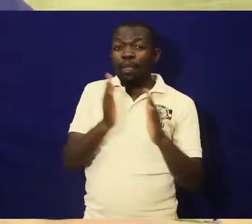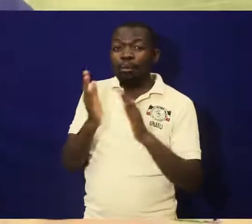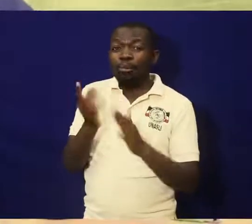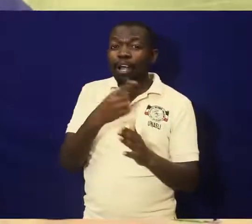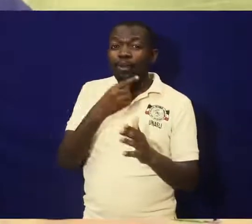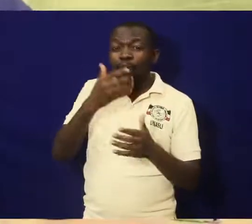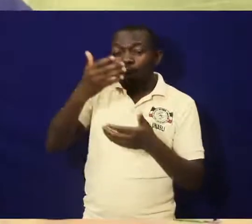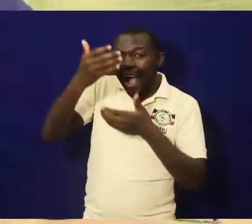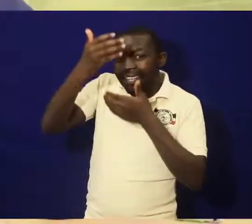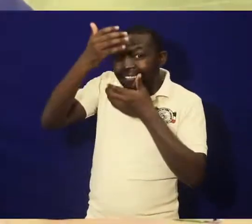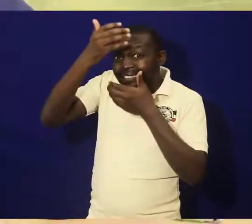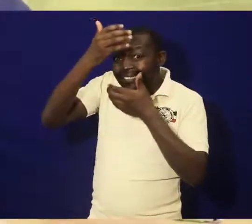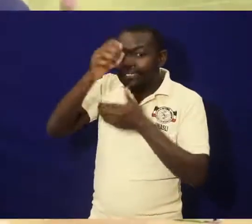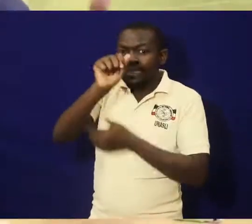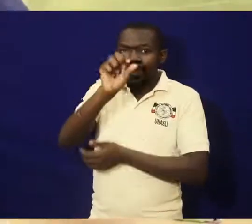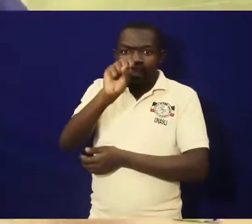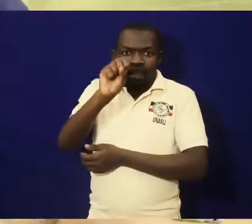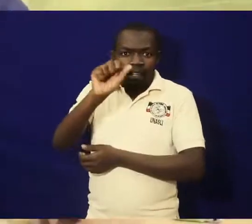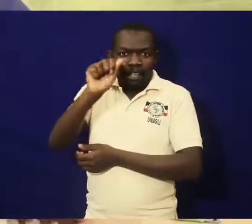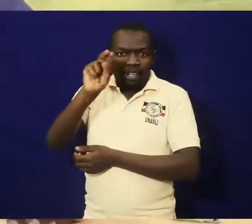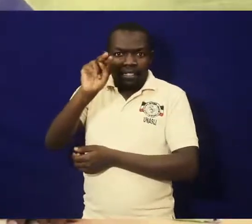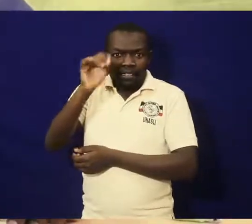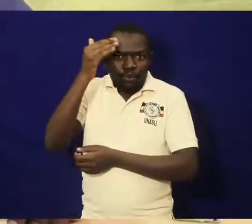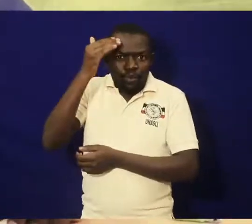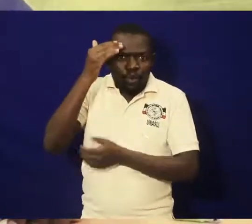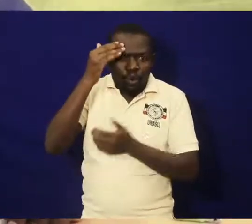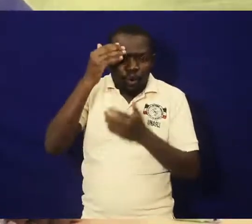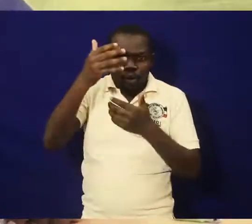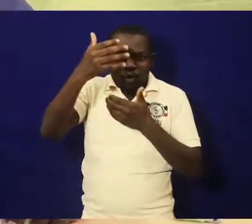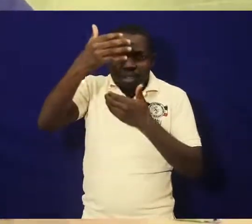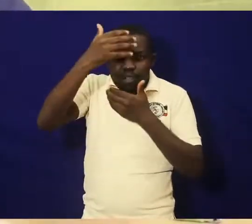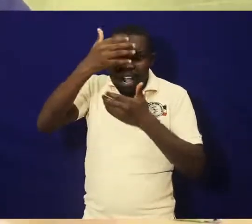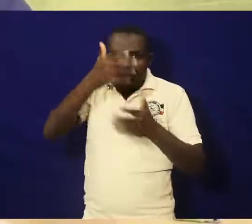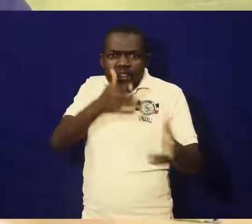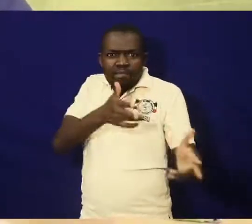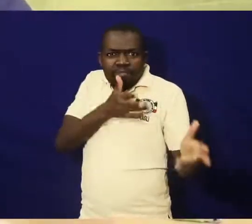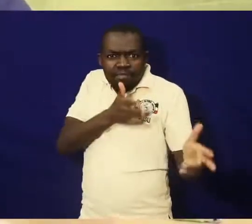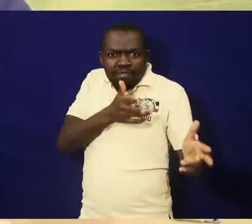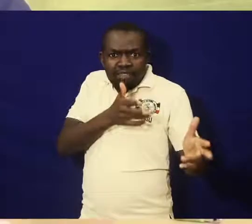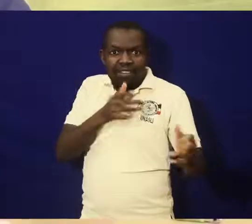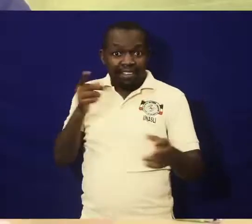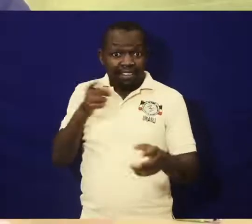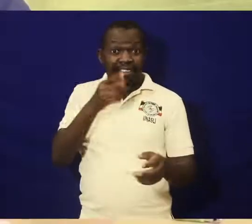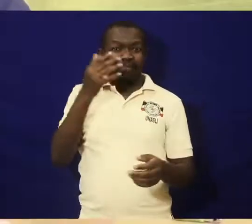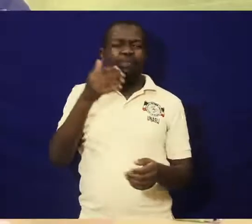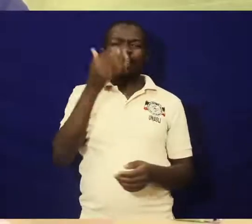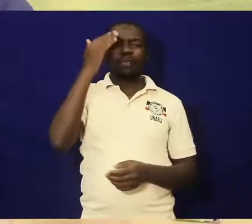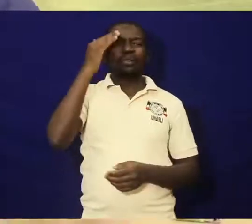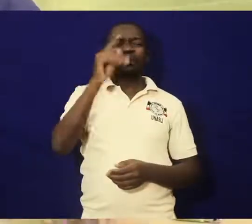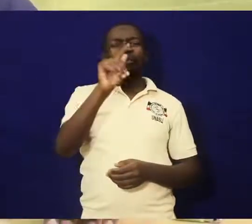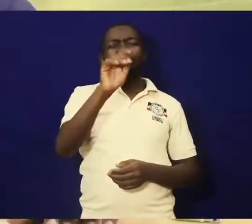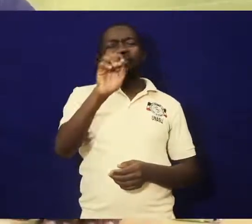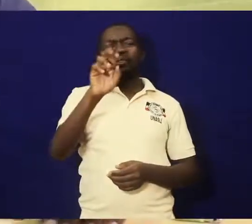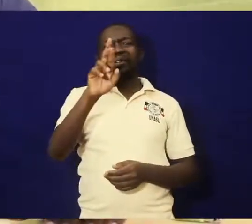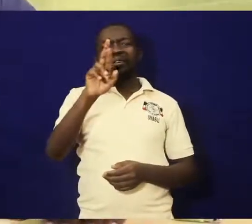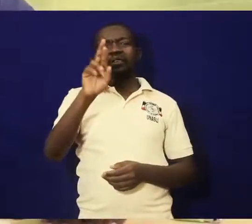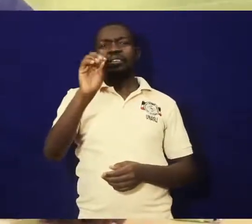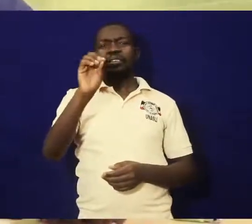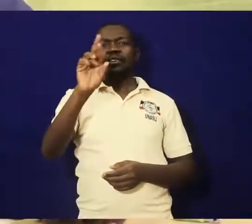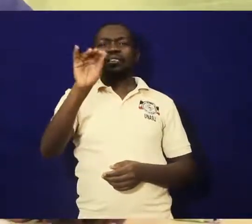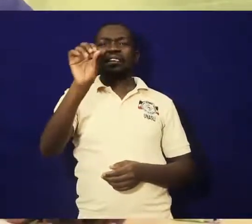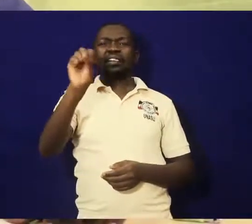group. You know terrorists. If I told you to mention them, you know that there are many terrorists in the